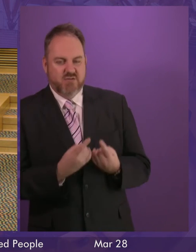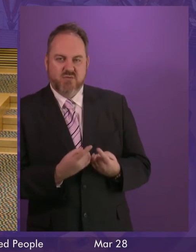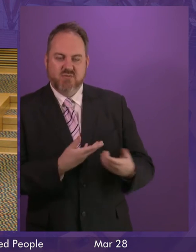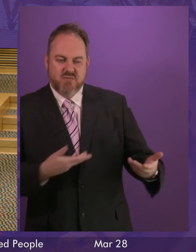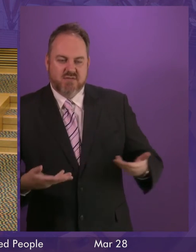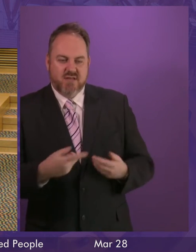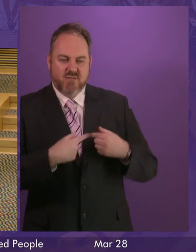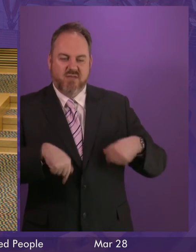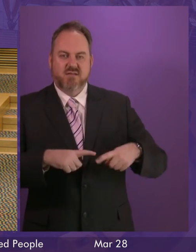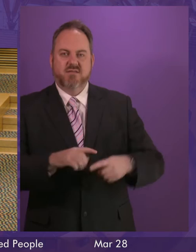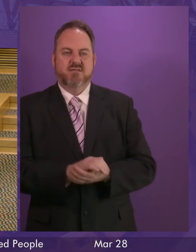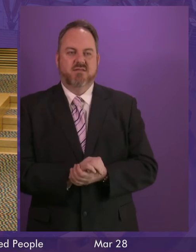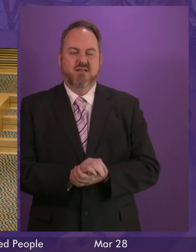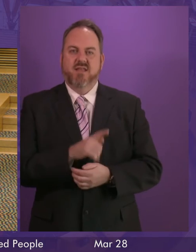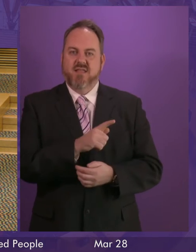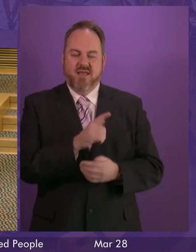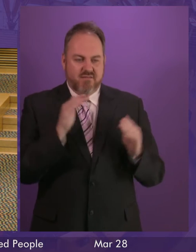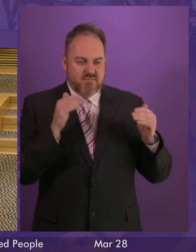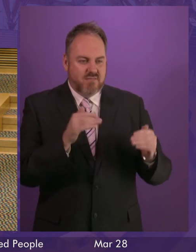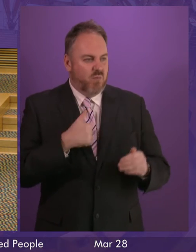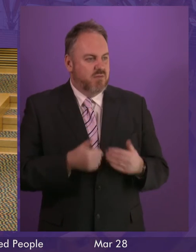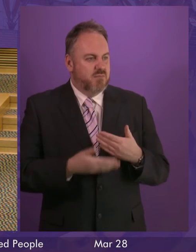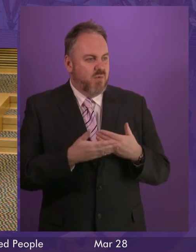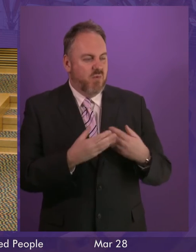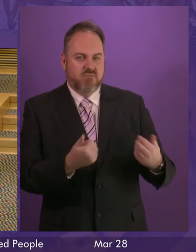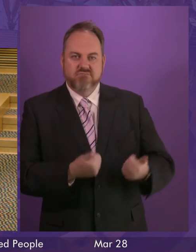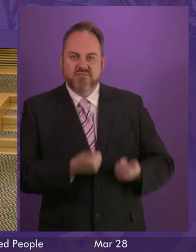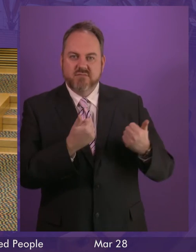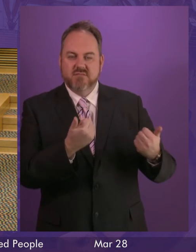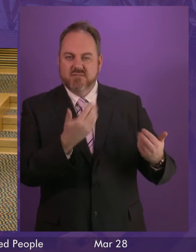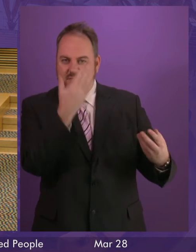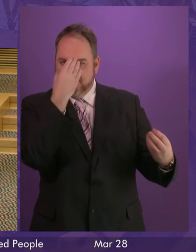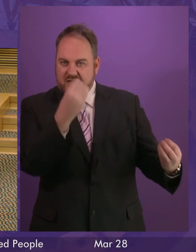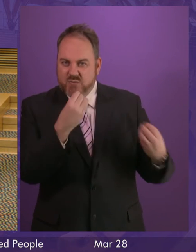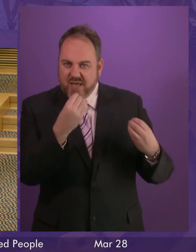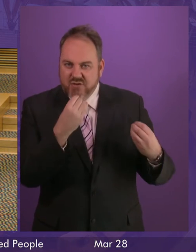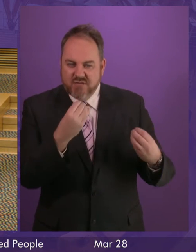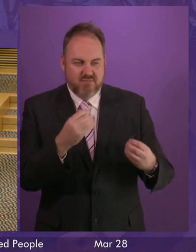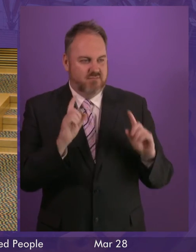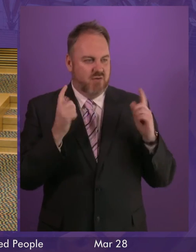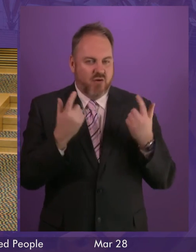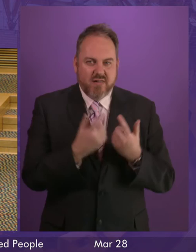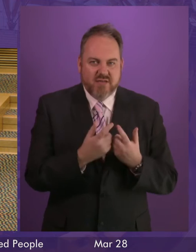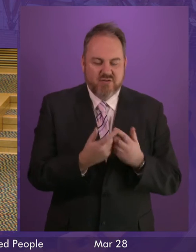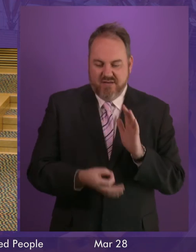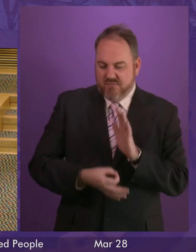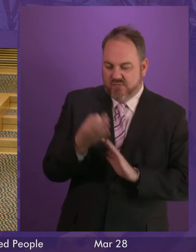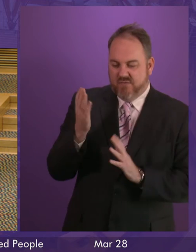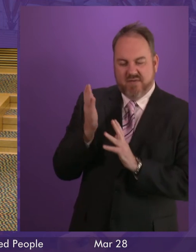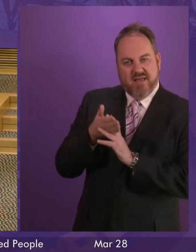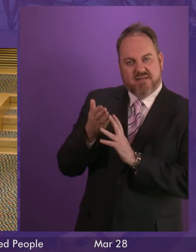It reflects our priorities on education, further education, employment, housing and transport. Added to that, the